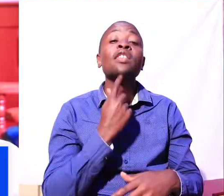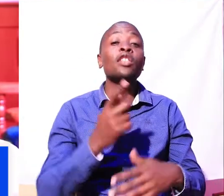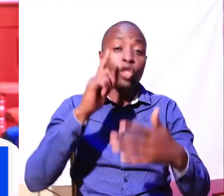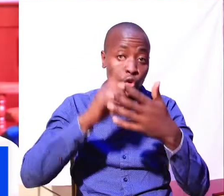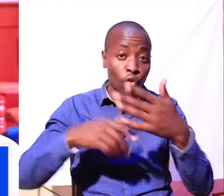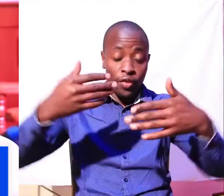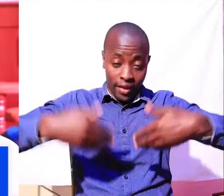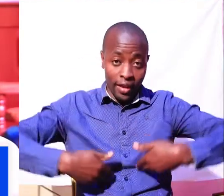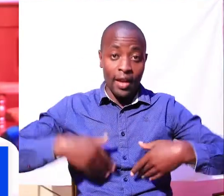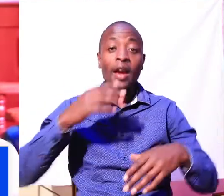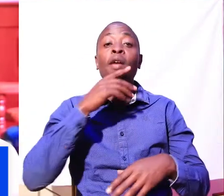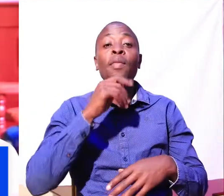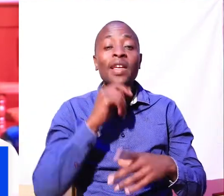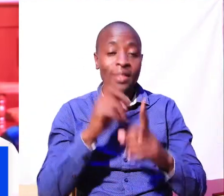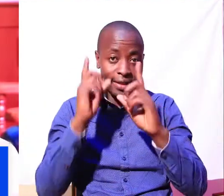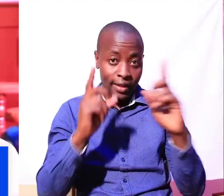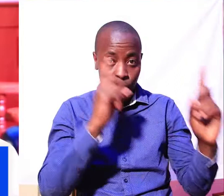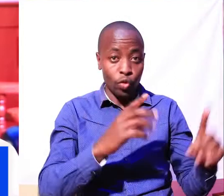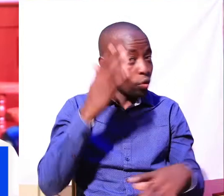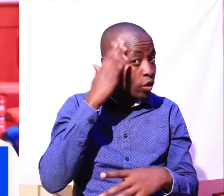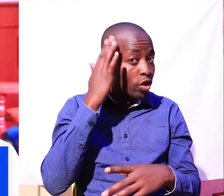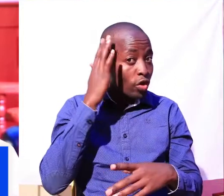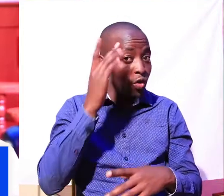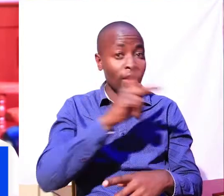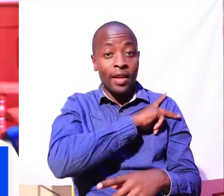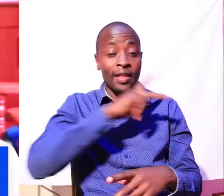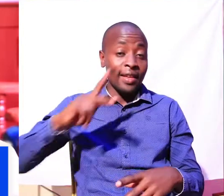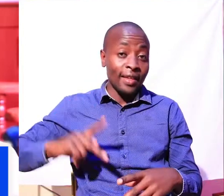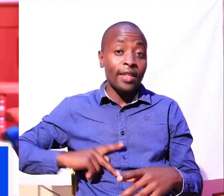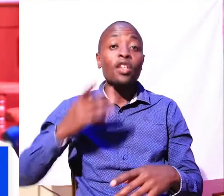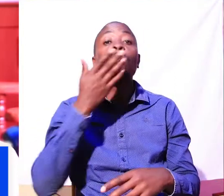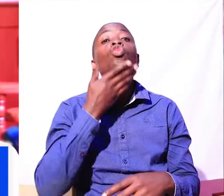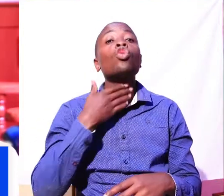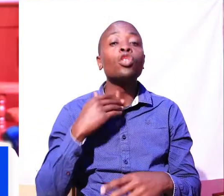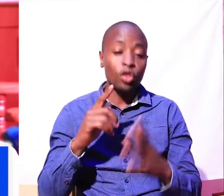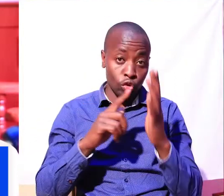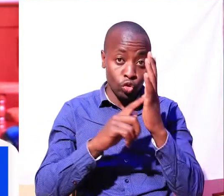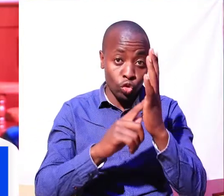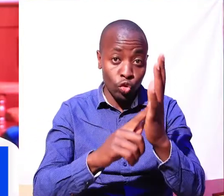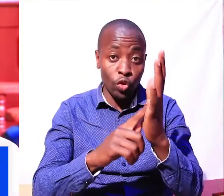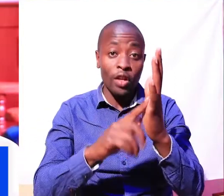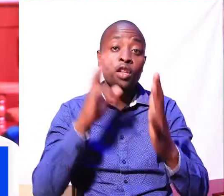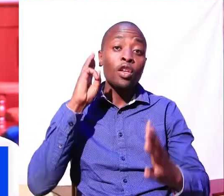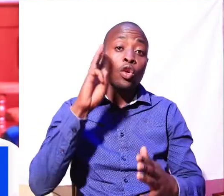young men. And of course, we know that King Nebuchadnezzar, wanting to show that he was still in charge,